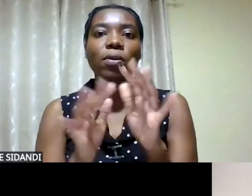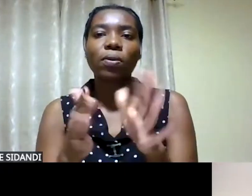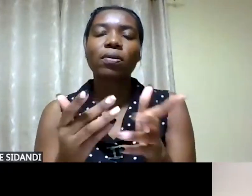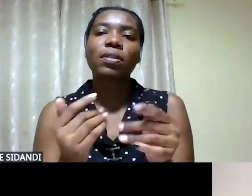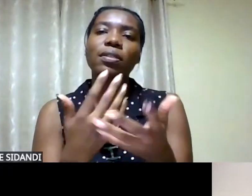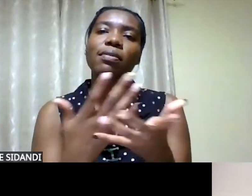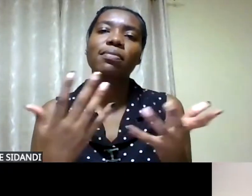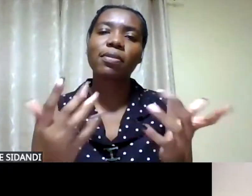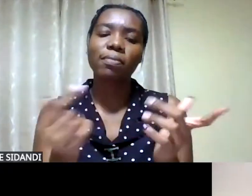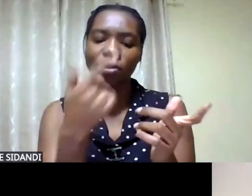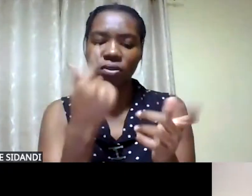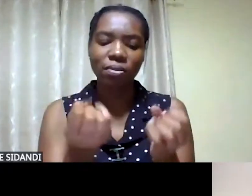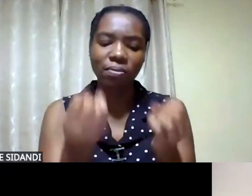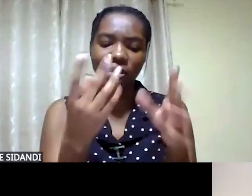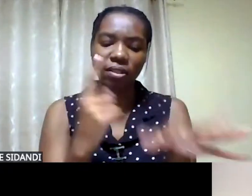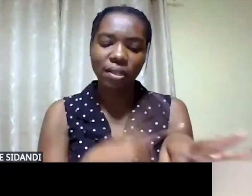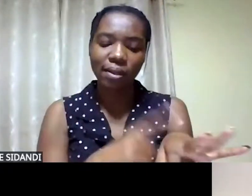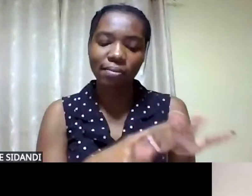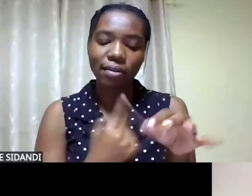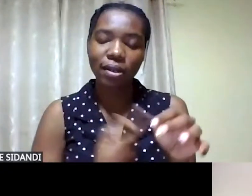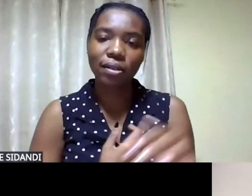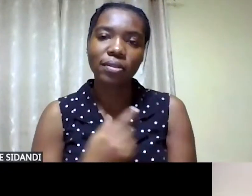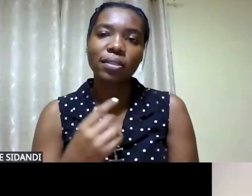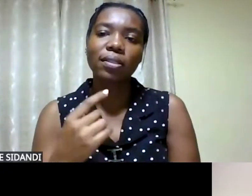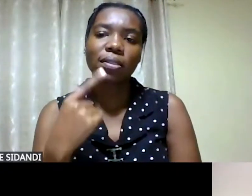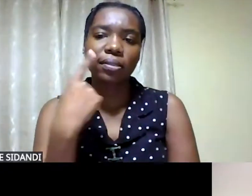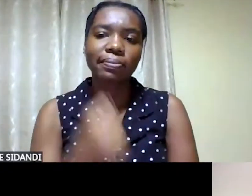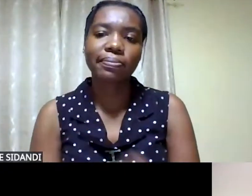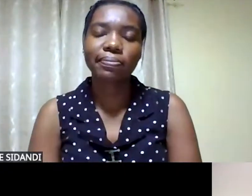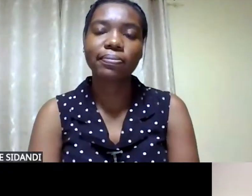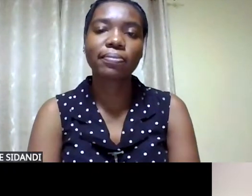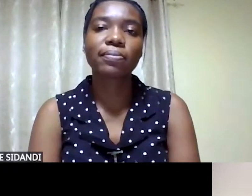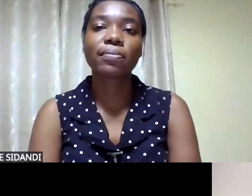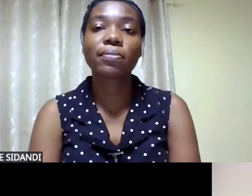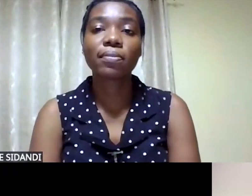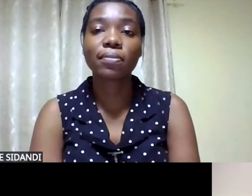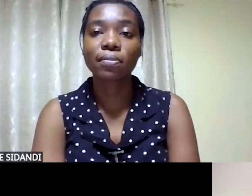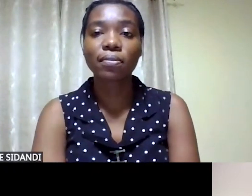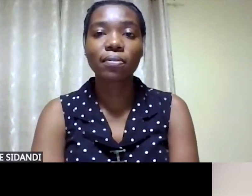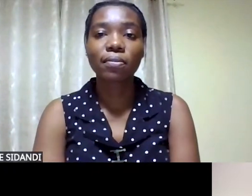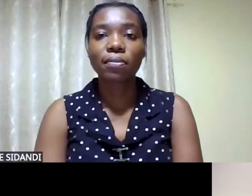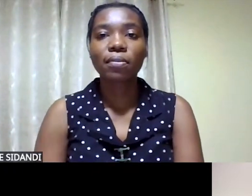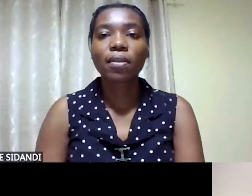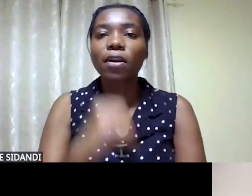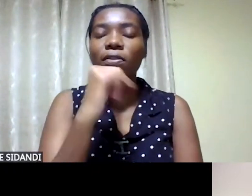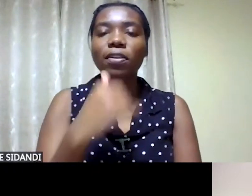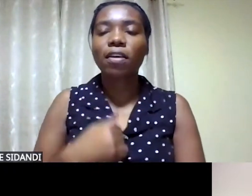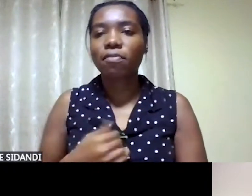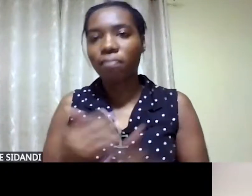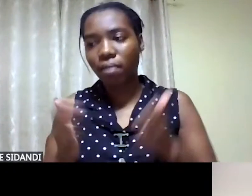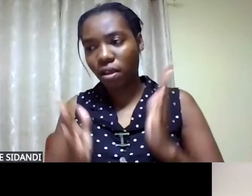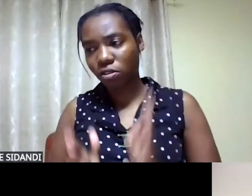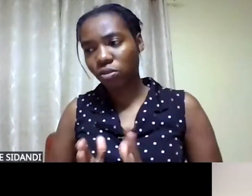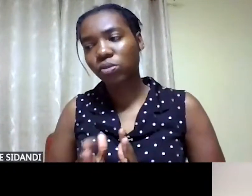a lot of the times you'll find the founder is does not have someone rather to who they